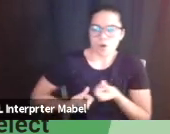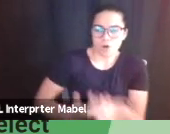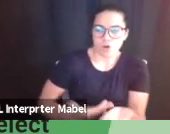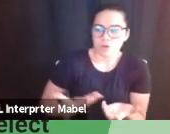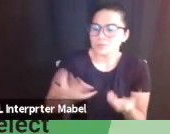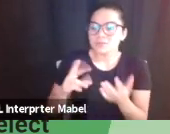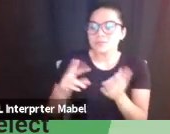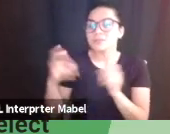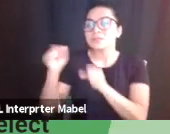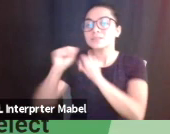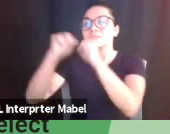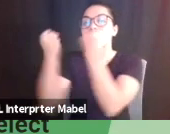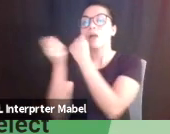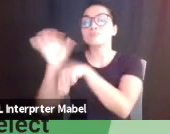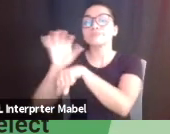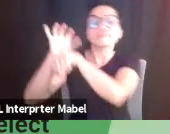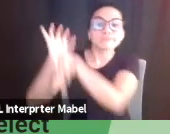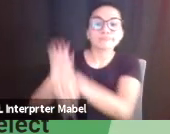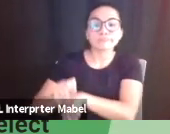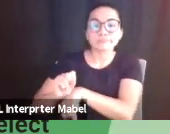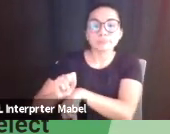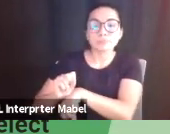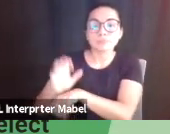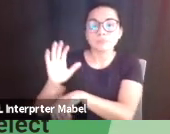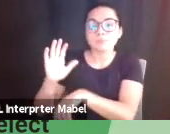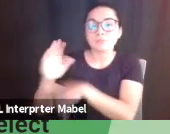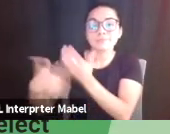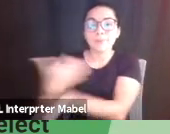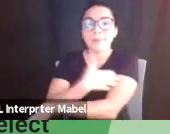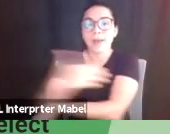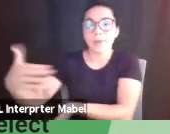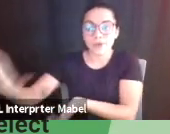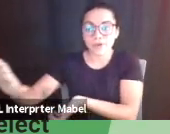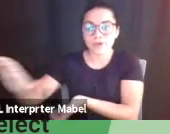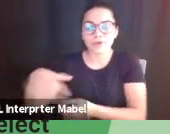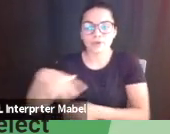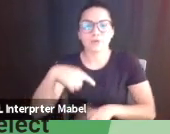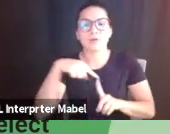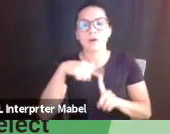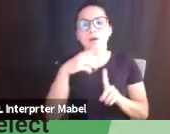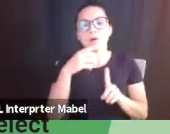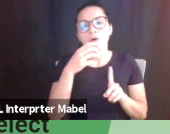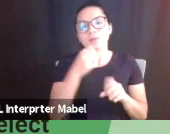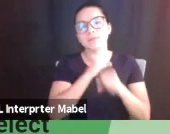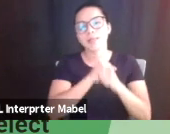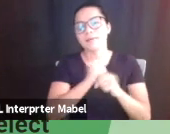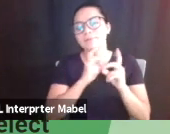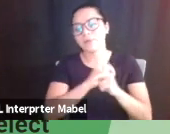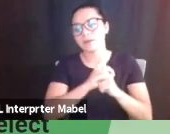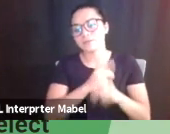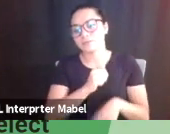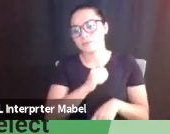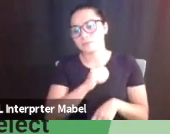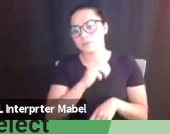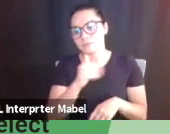norms of power rather than pushing self-defense and accountability. i.e. always needing to tell someone